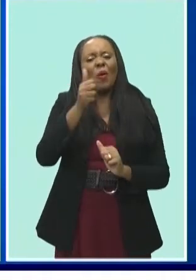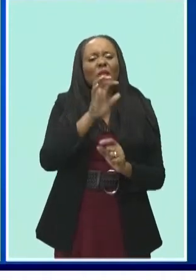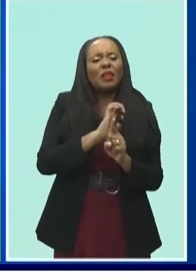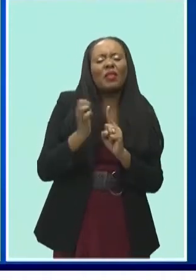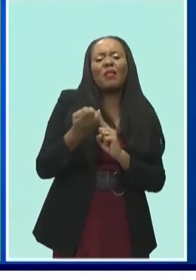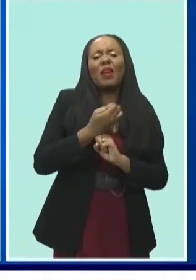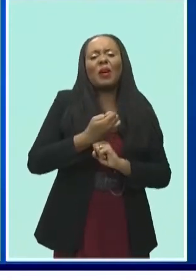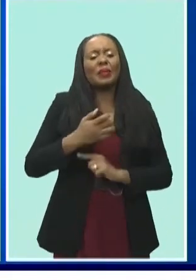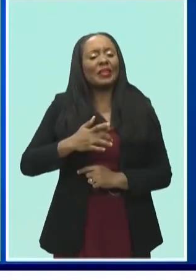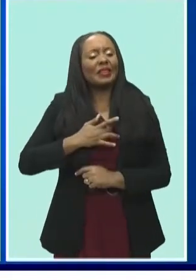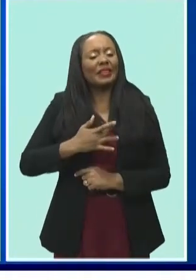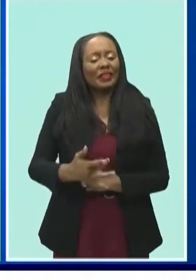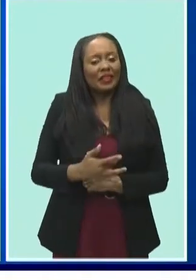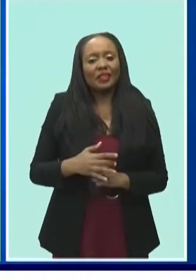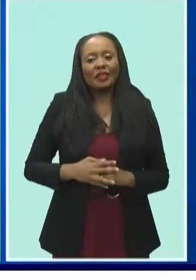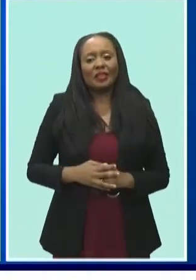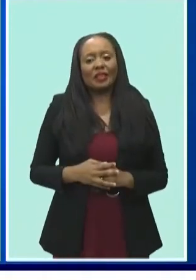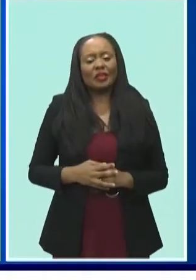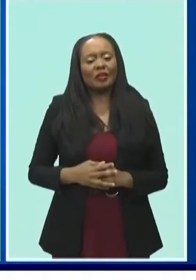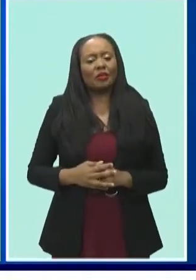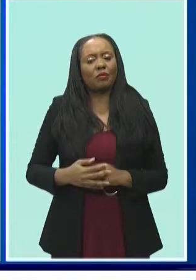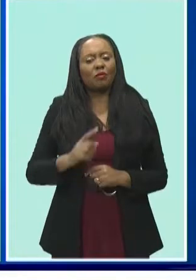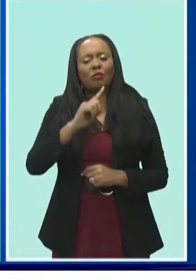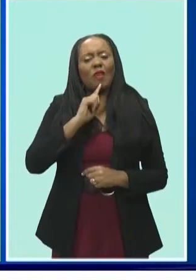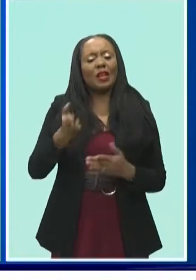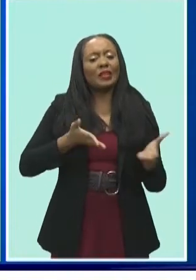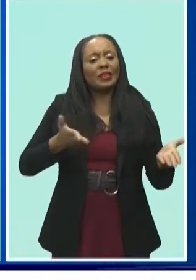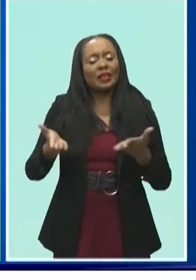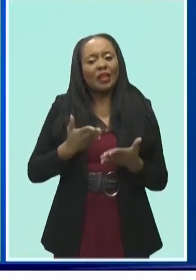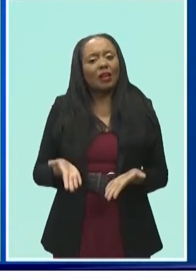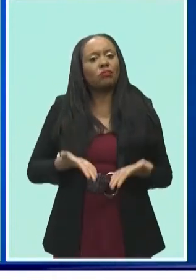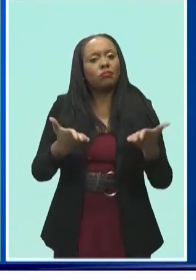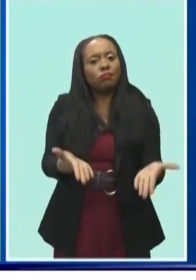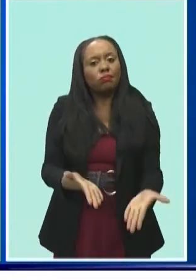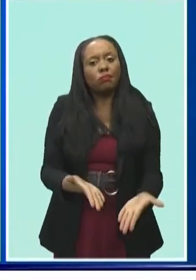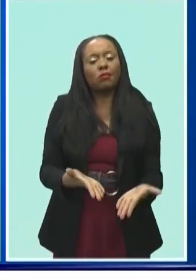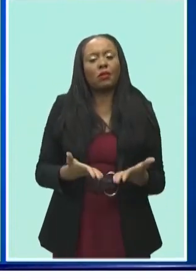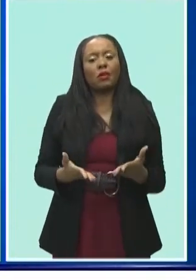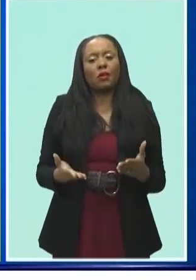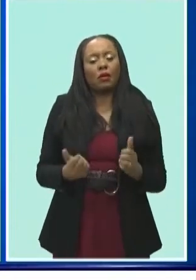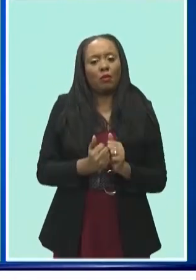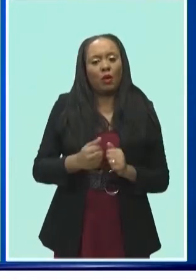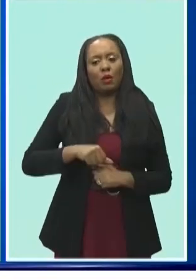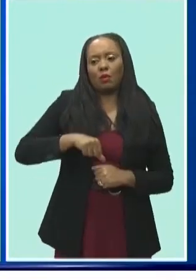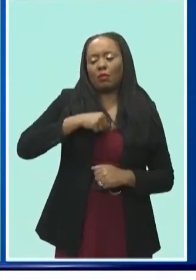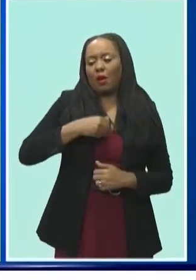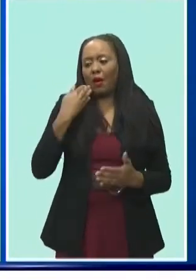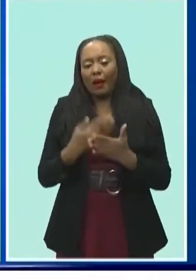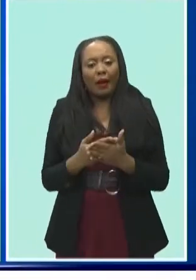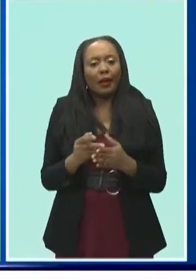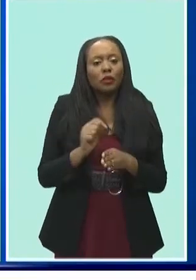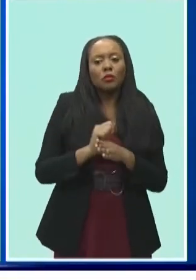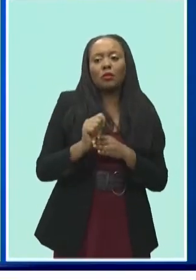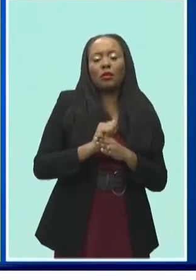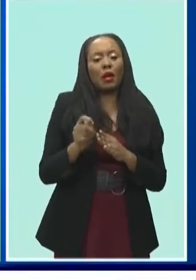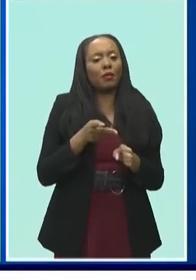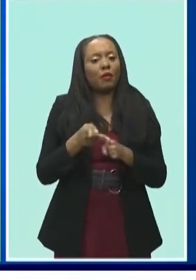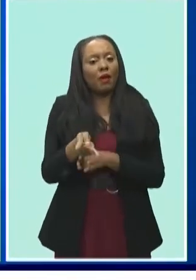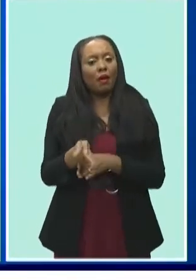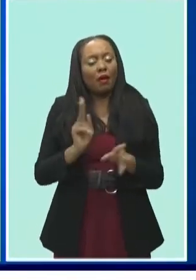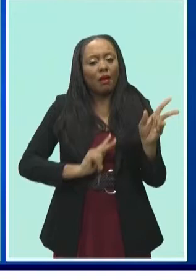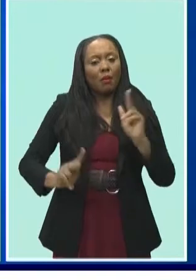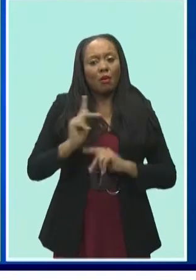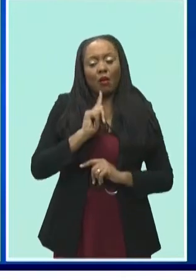sensitive region in the world, where genuine service is delivered by regionally proud, highly trained professionals